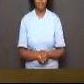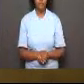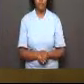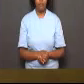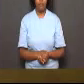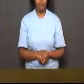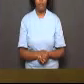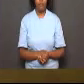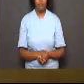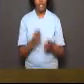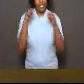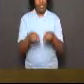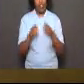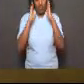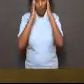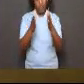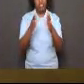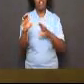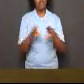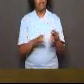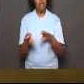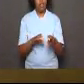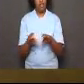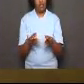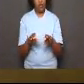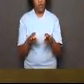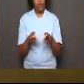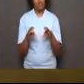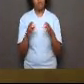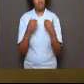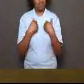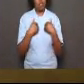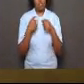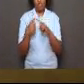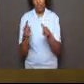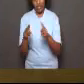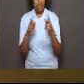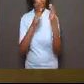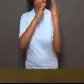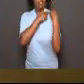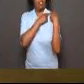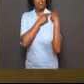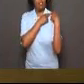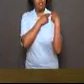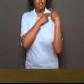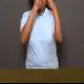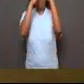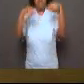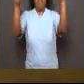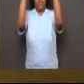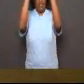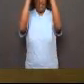Our focus today will be on the differences of authority between the